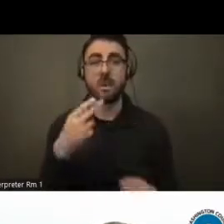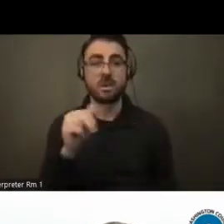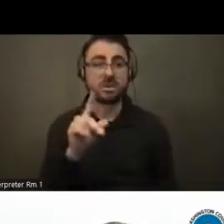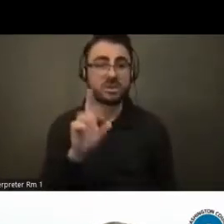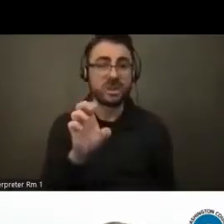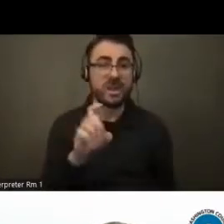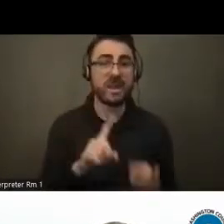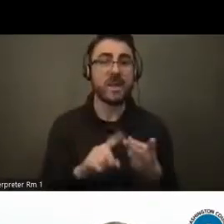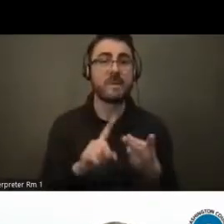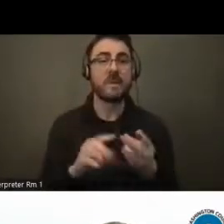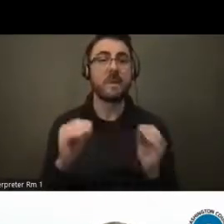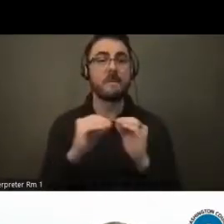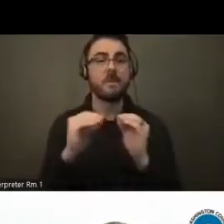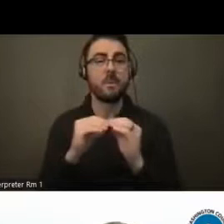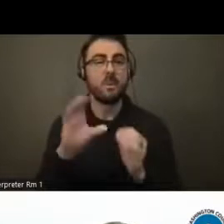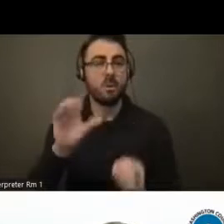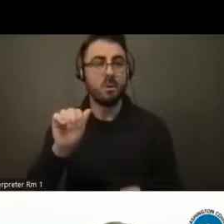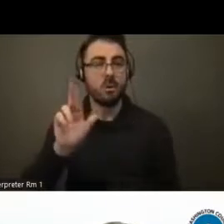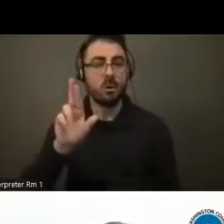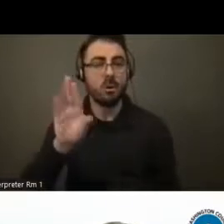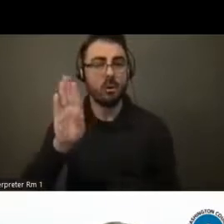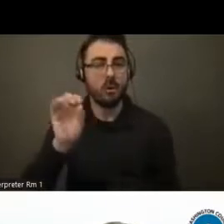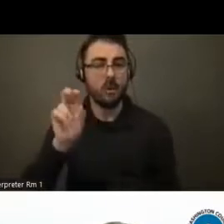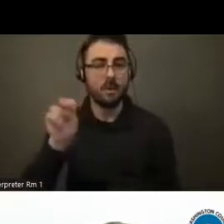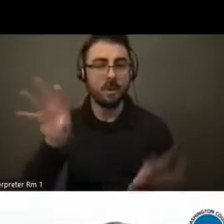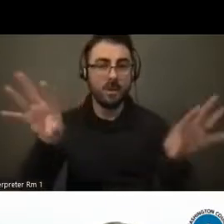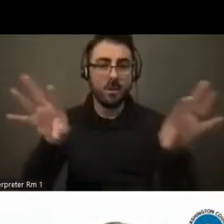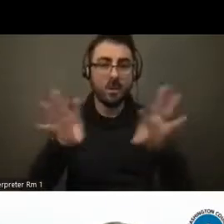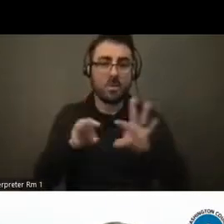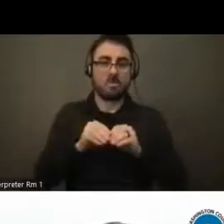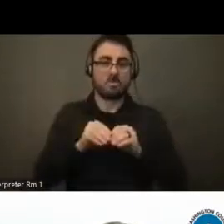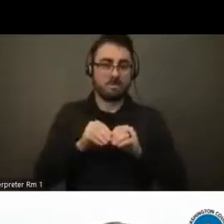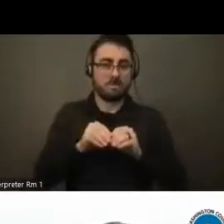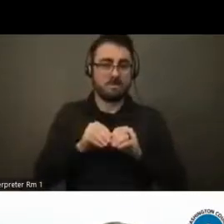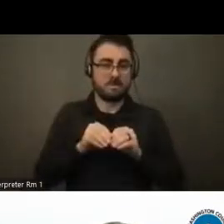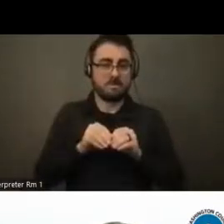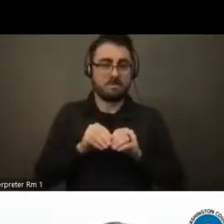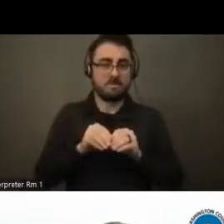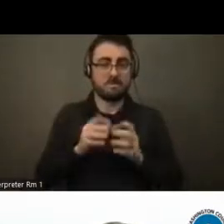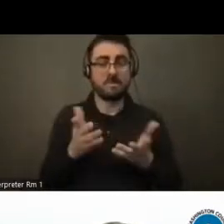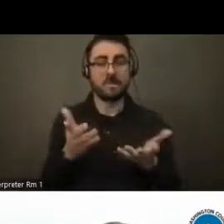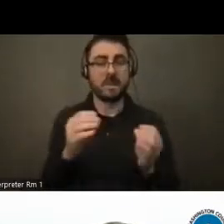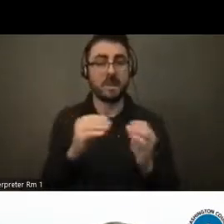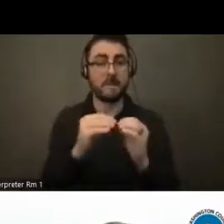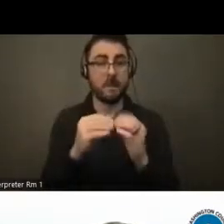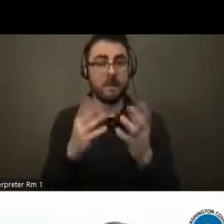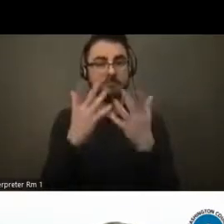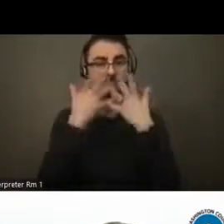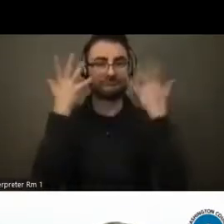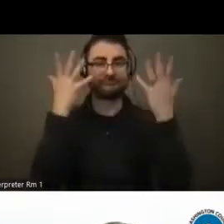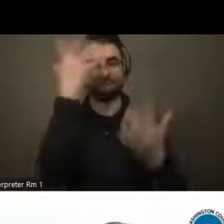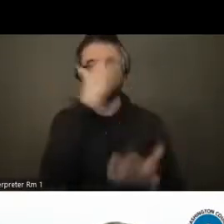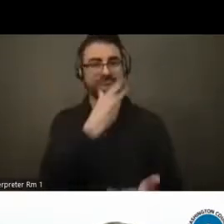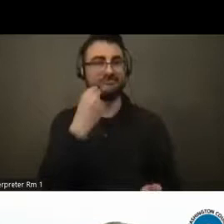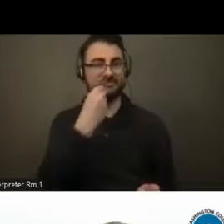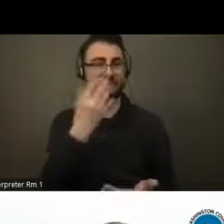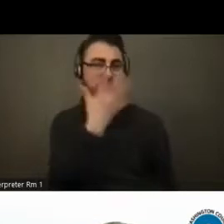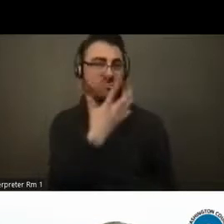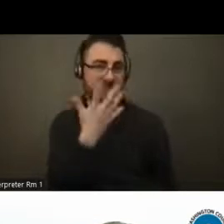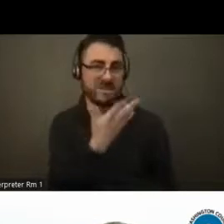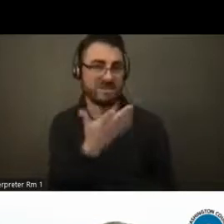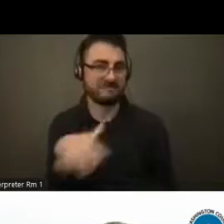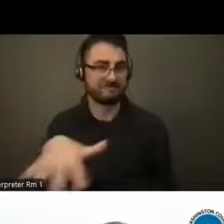carbon sequestration, and just pleasant communities all around. So I will need to follow